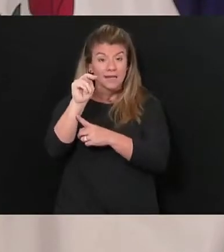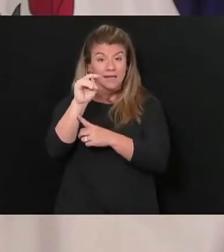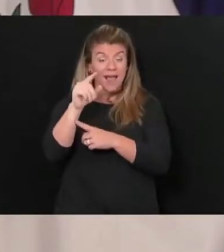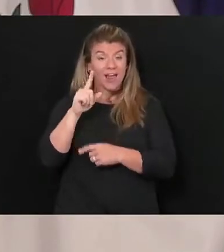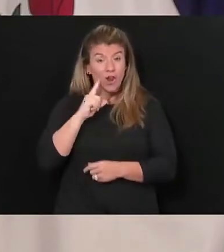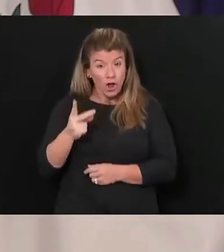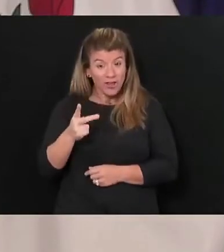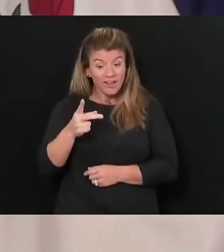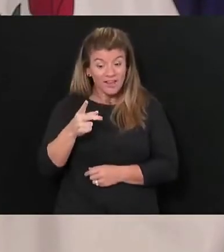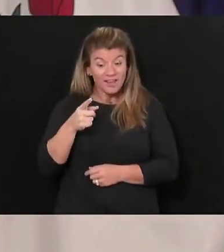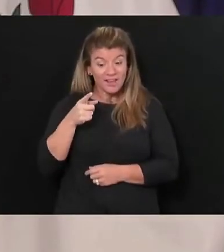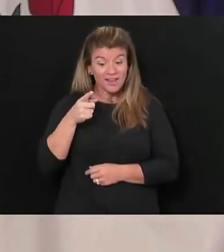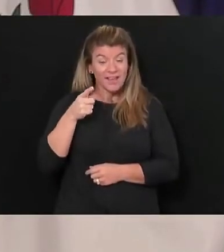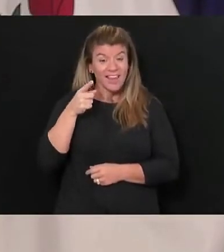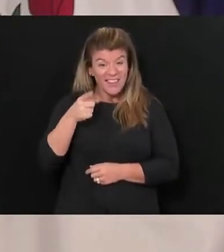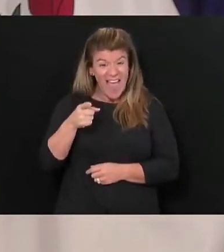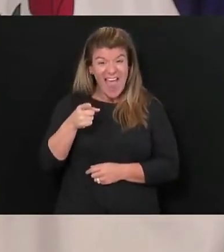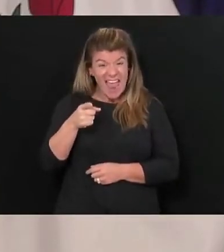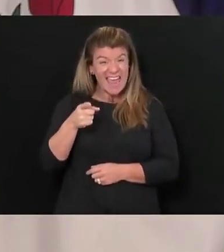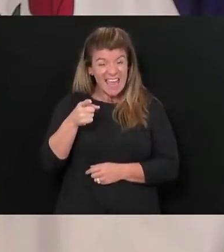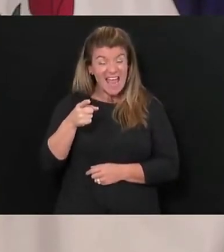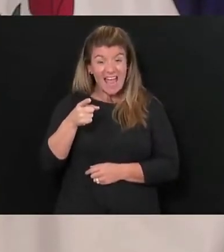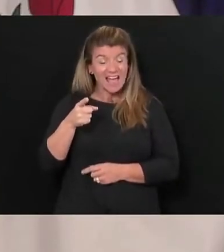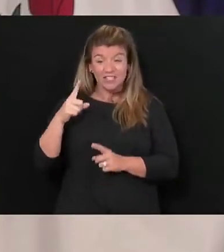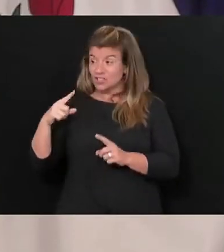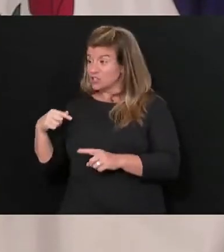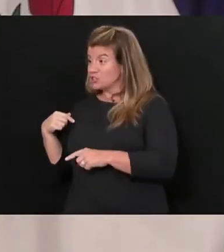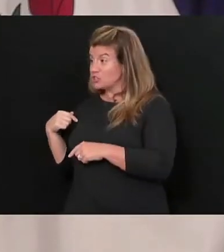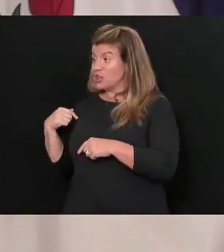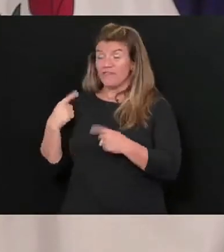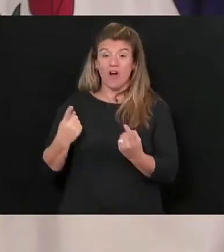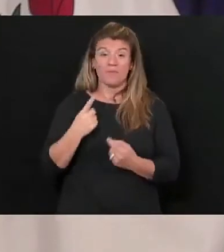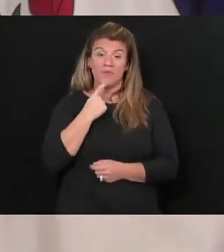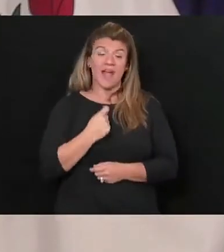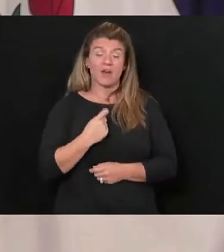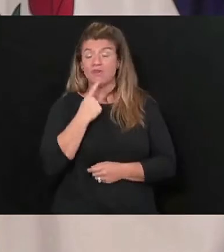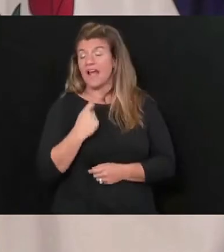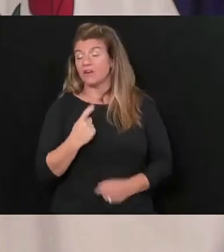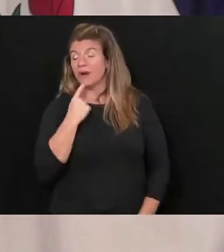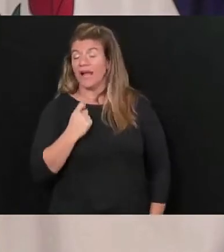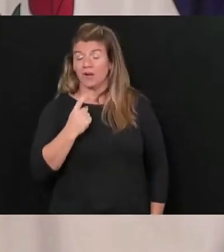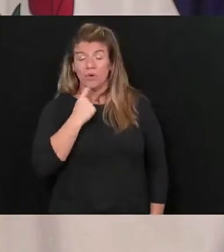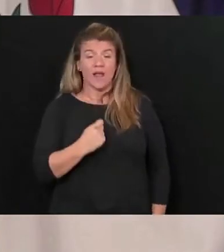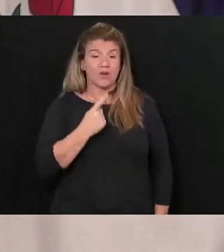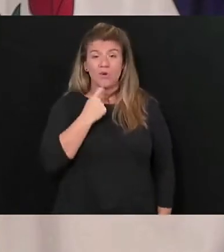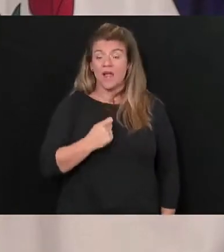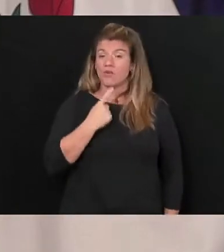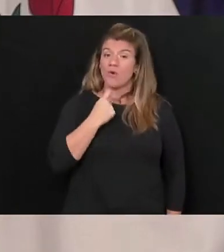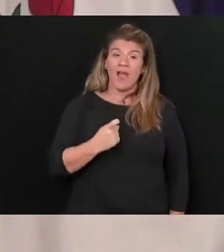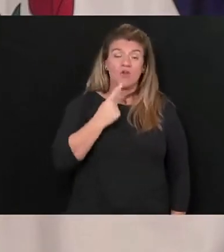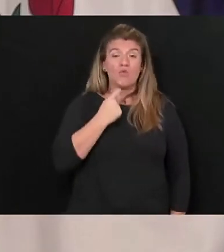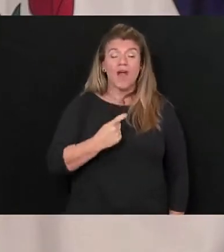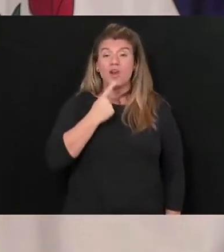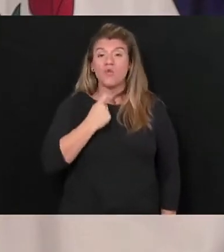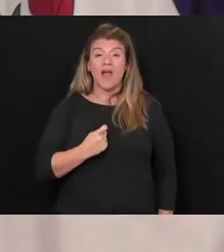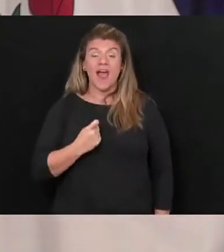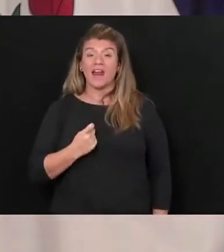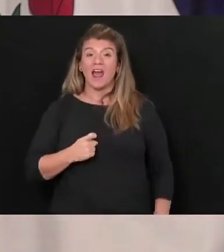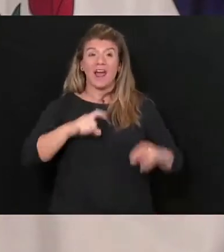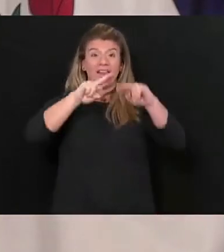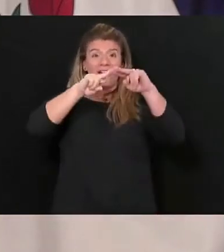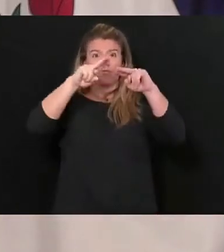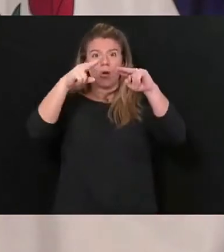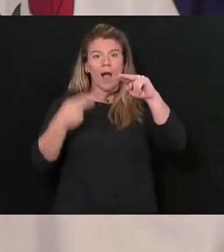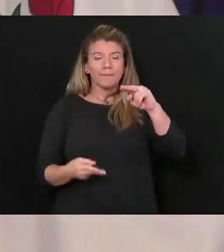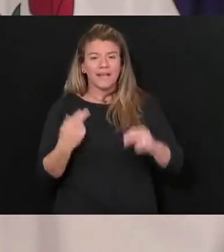have been right here, and they have been red, red, red, red, red. They have dropped all the way to the